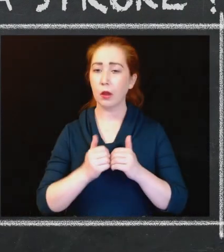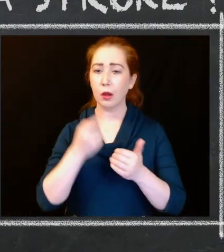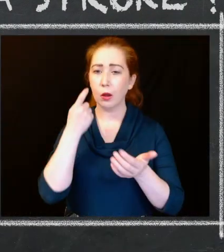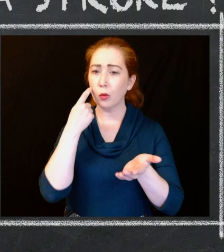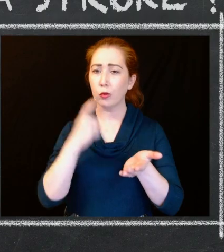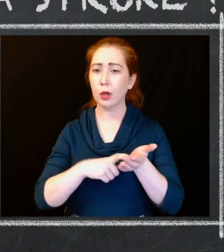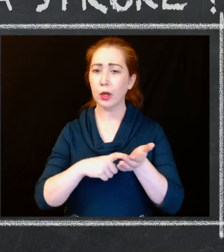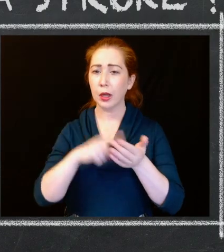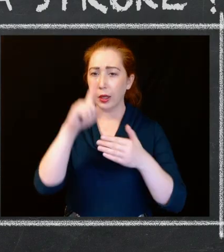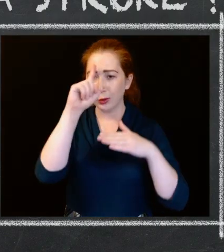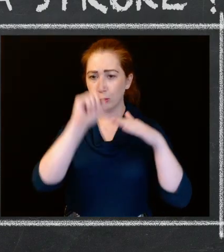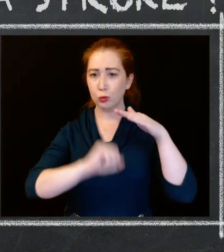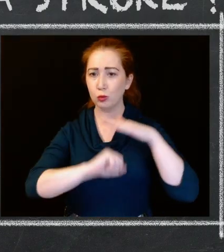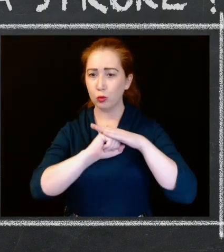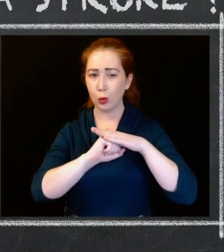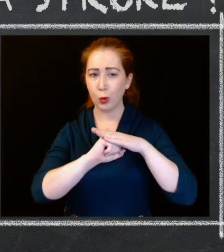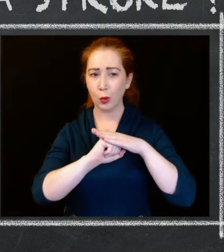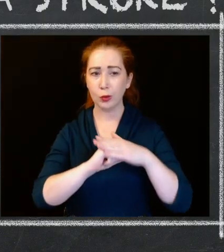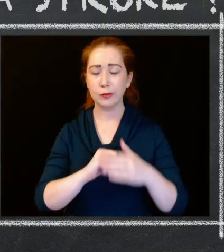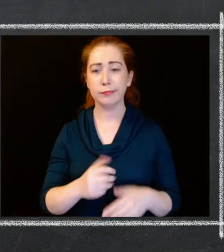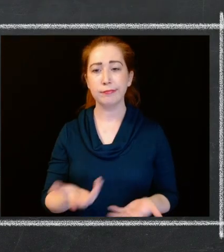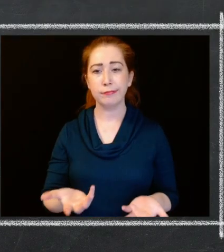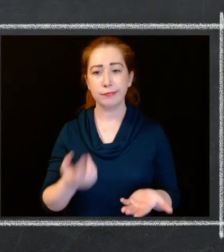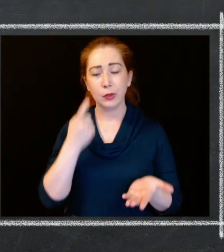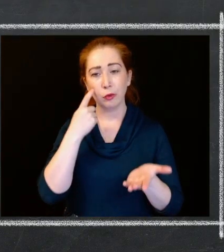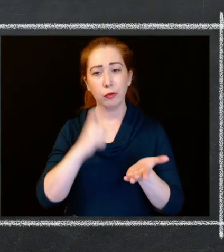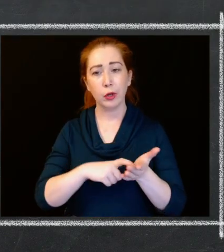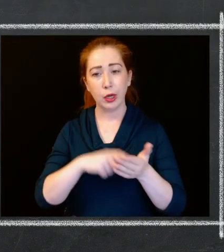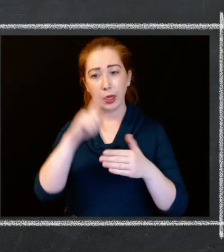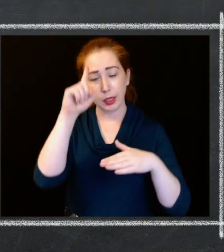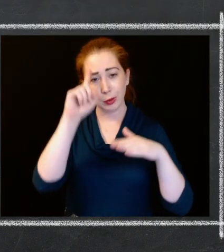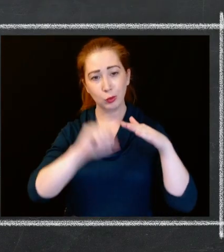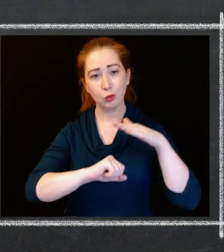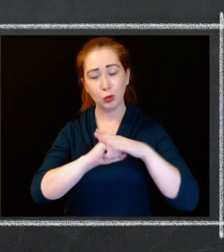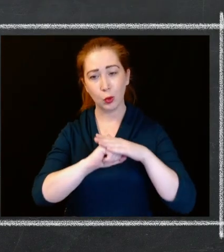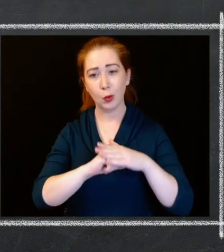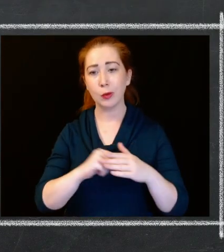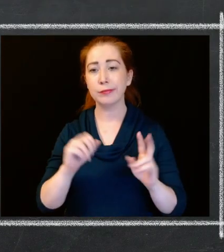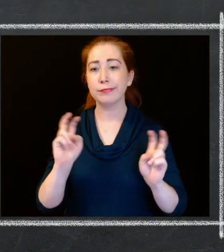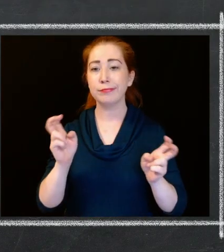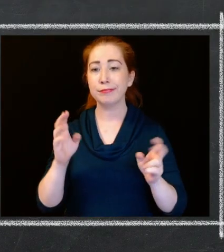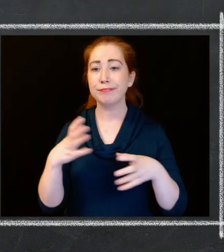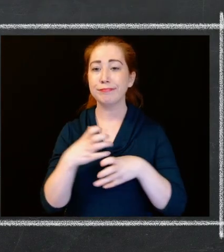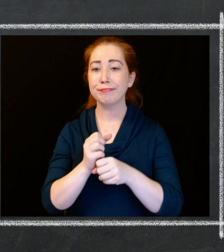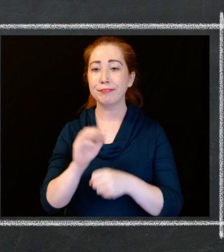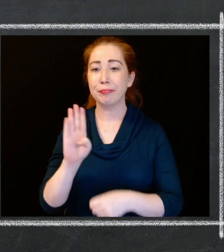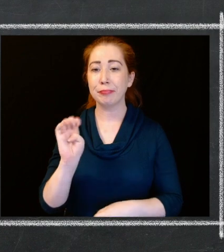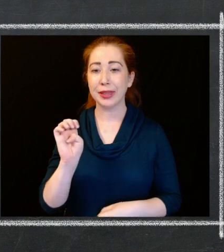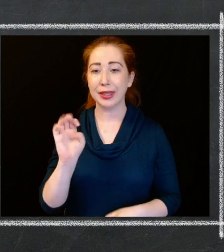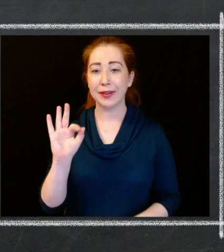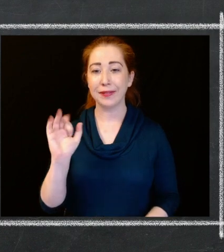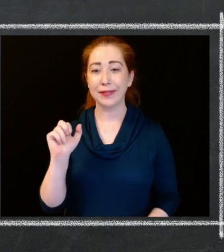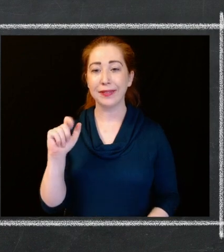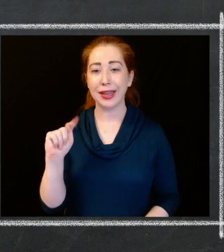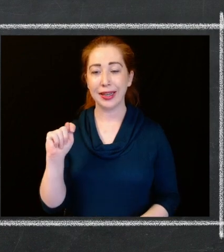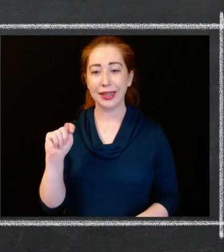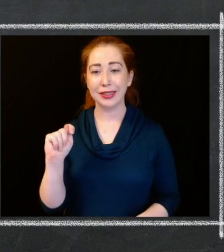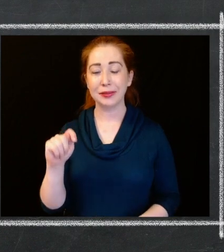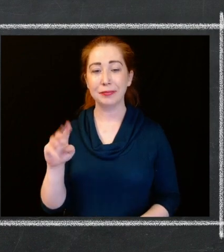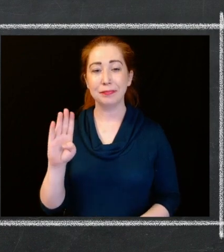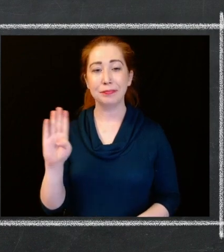So, how do I recognize a stroke? To recognize a stroke, be fast.